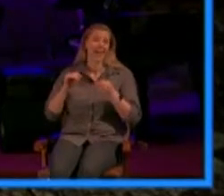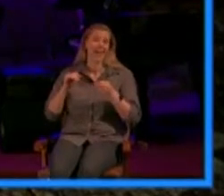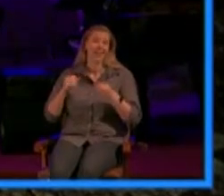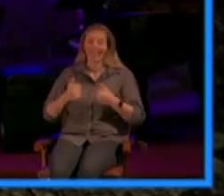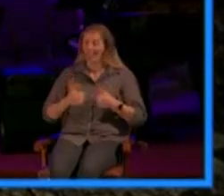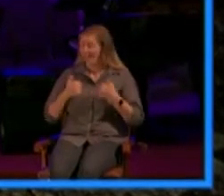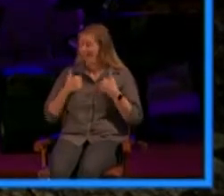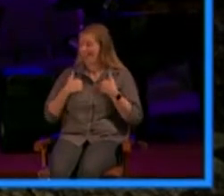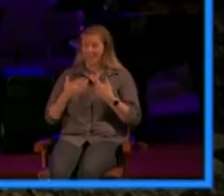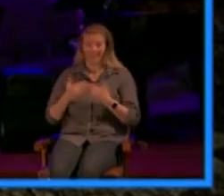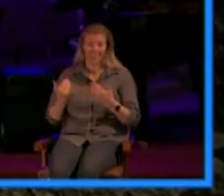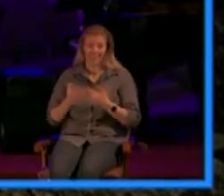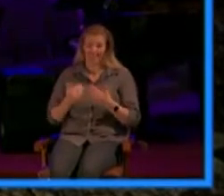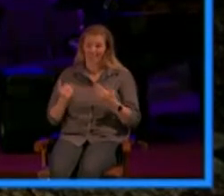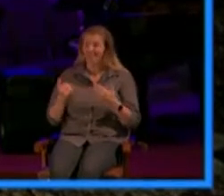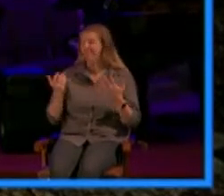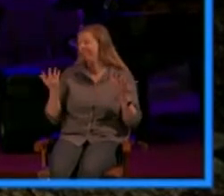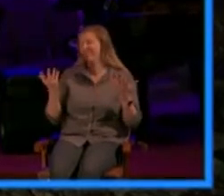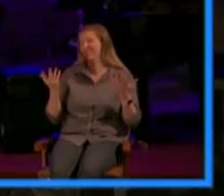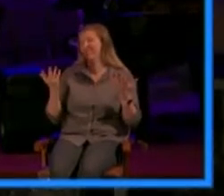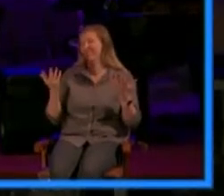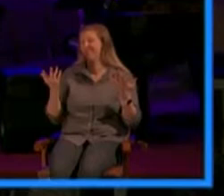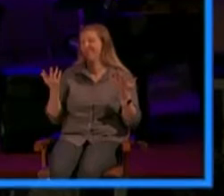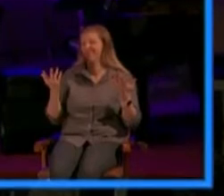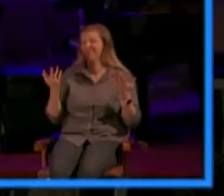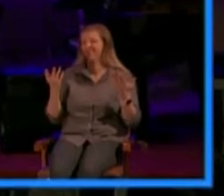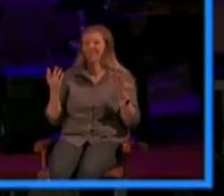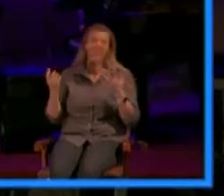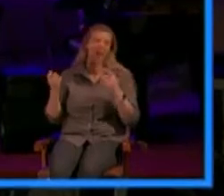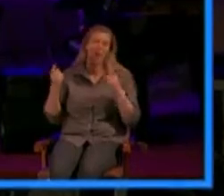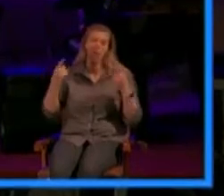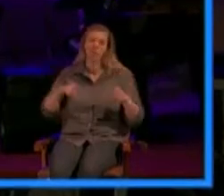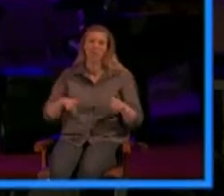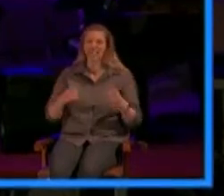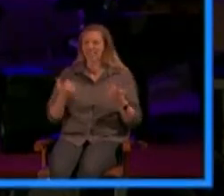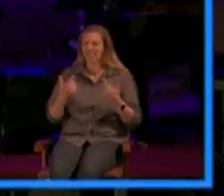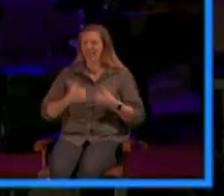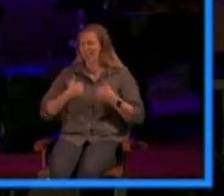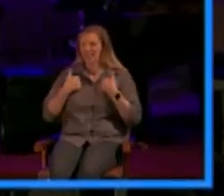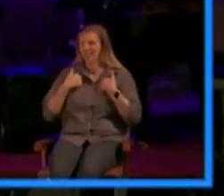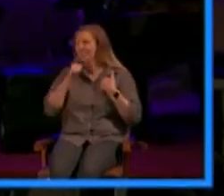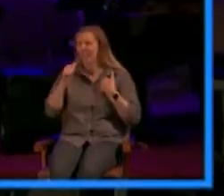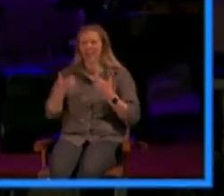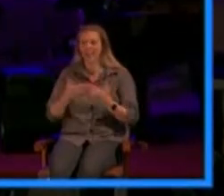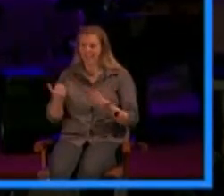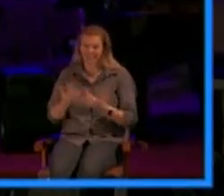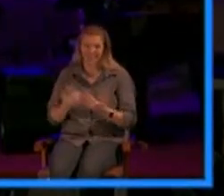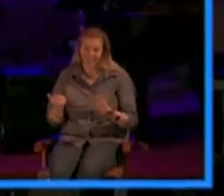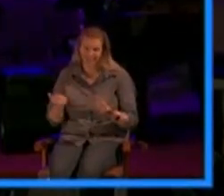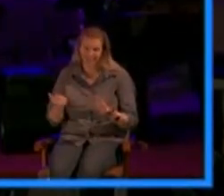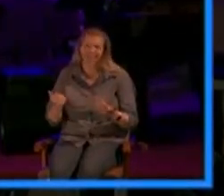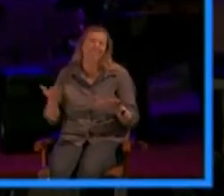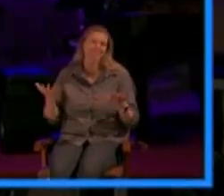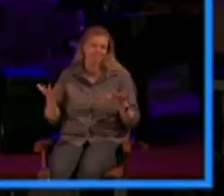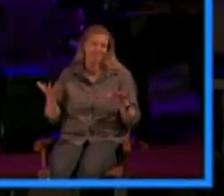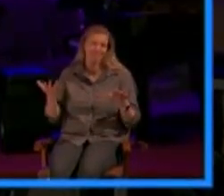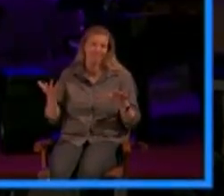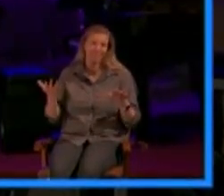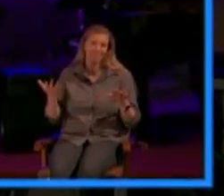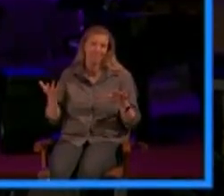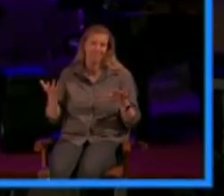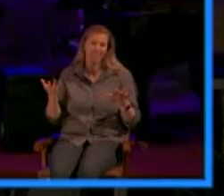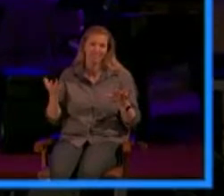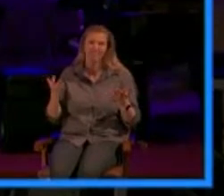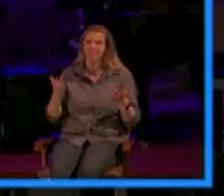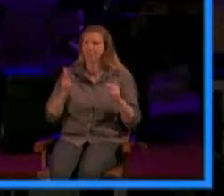this Christian life, particularly these days, no one said that it was going to be an easy